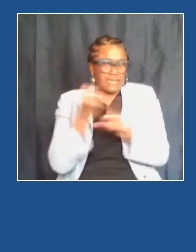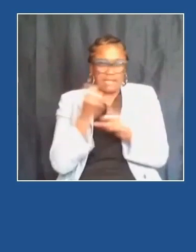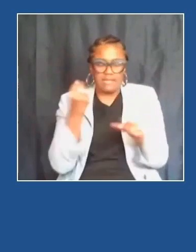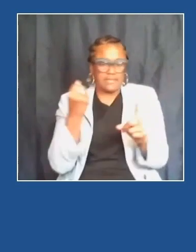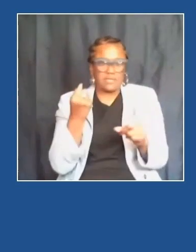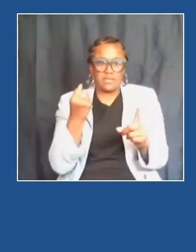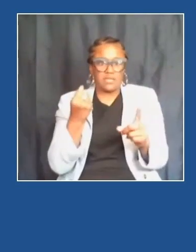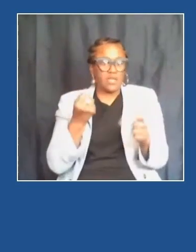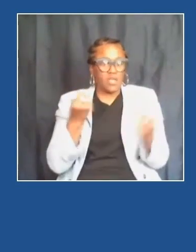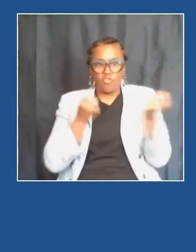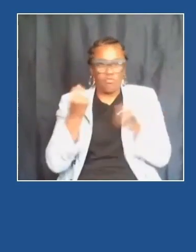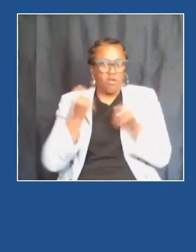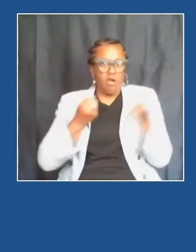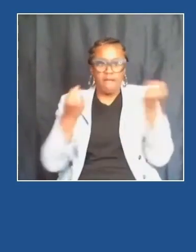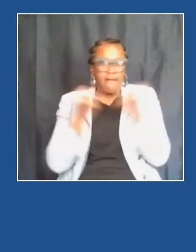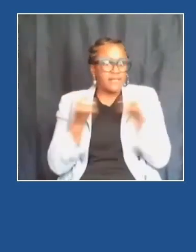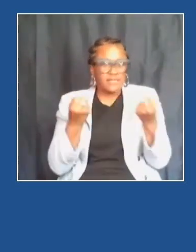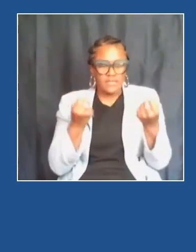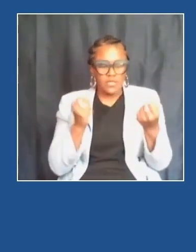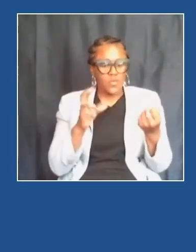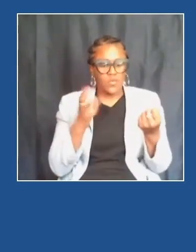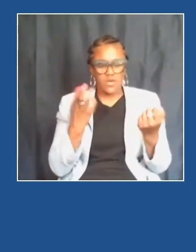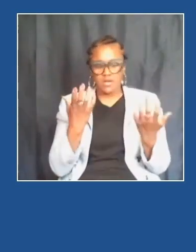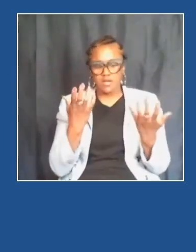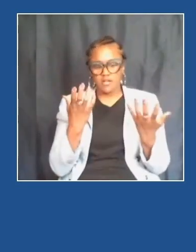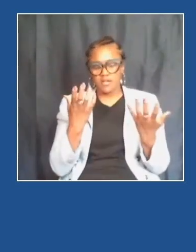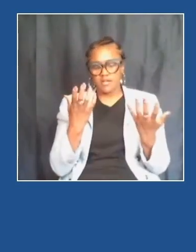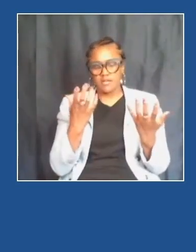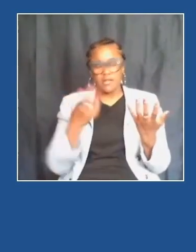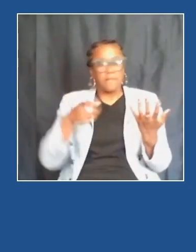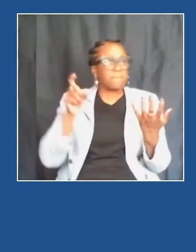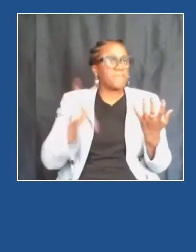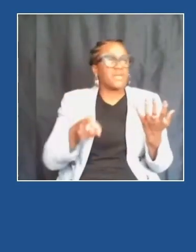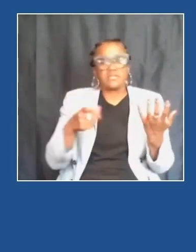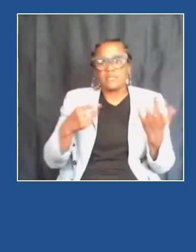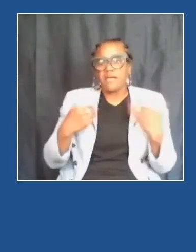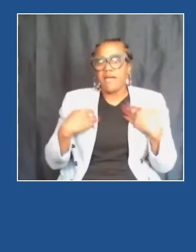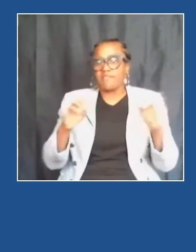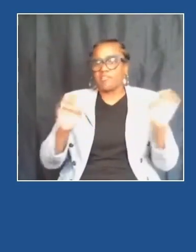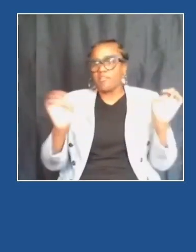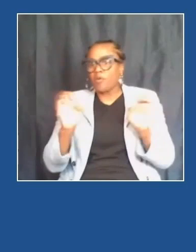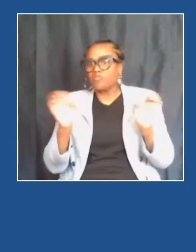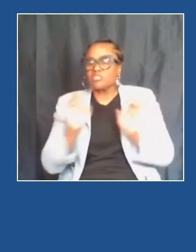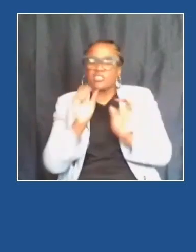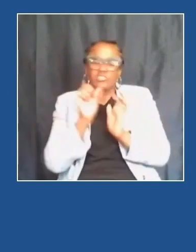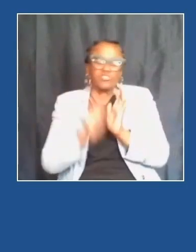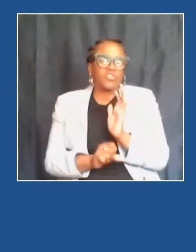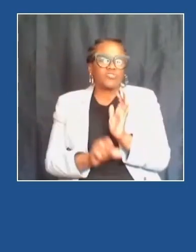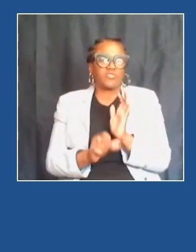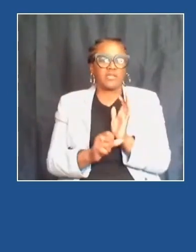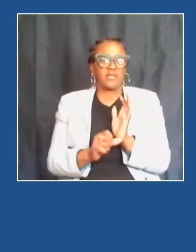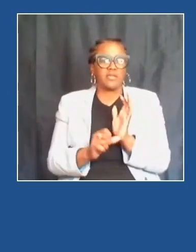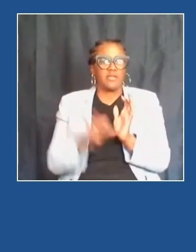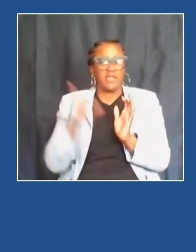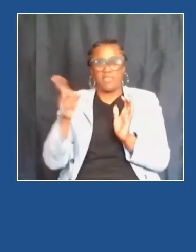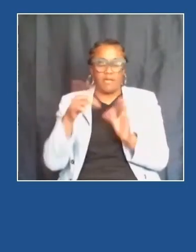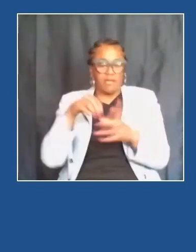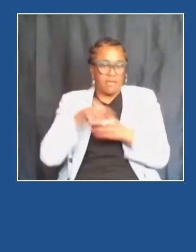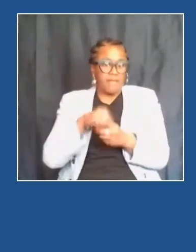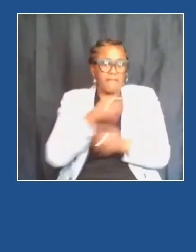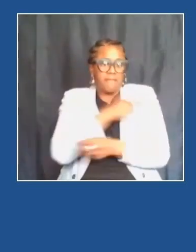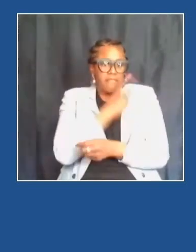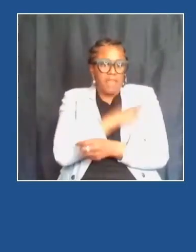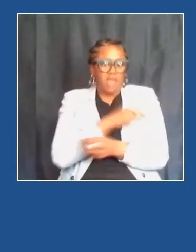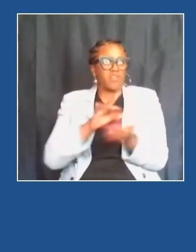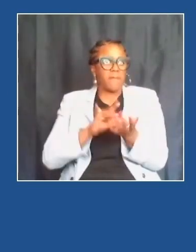a car crash or has to have a emergency surgery of some kinds and ends up in an inpatient medical